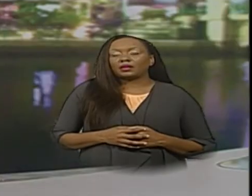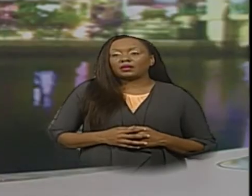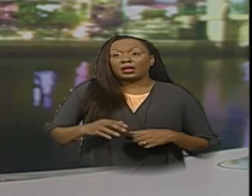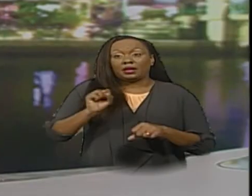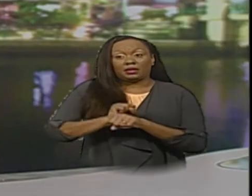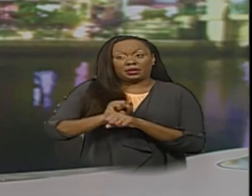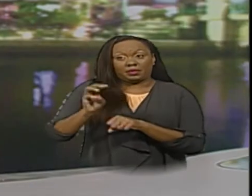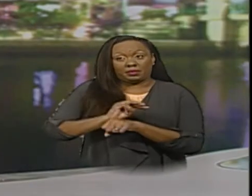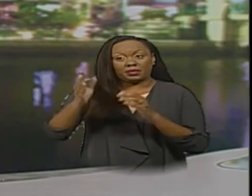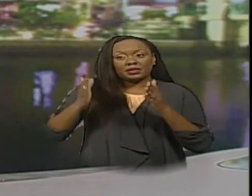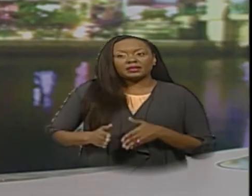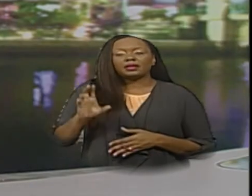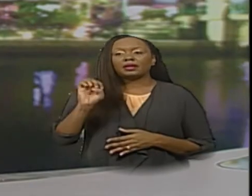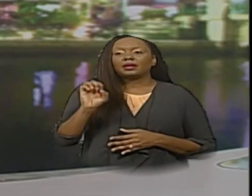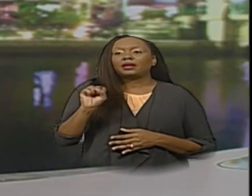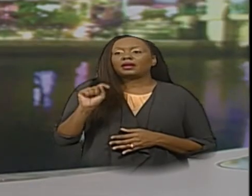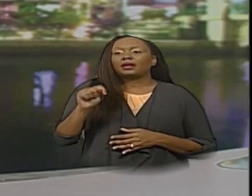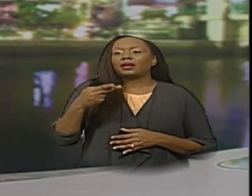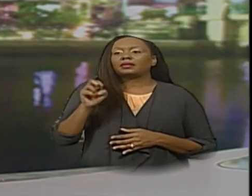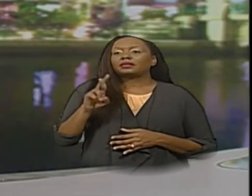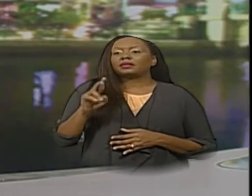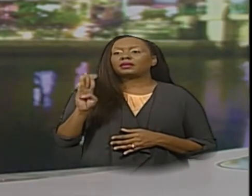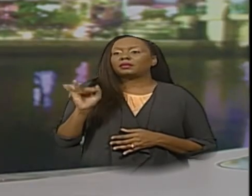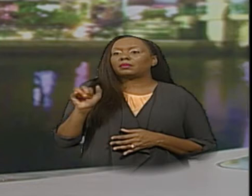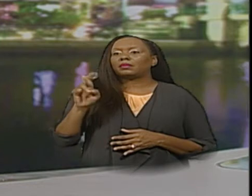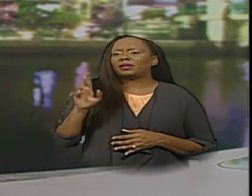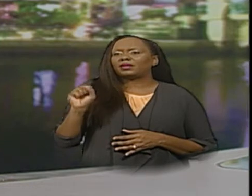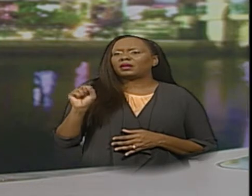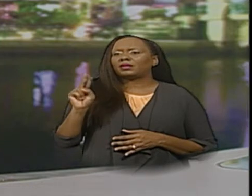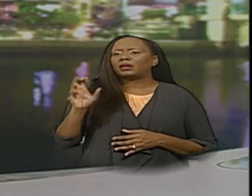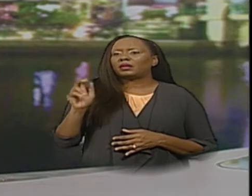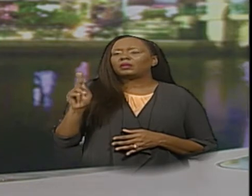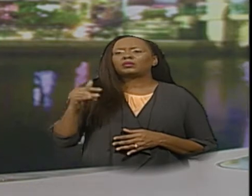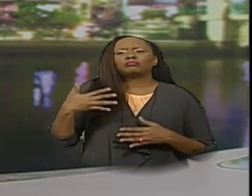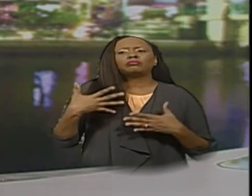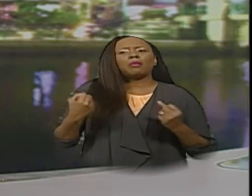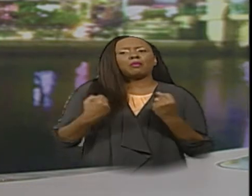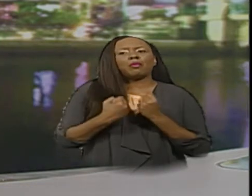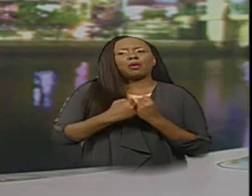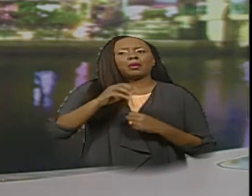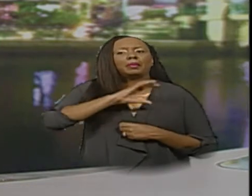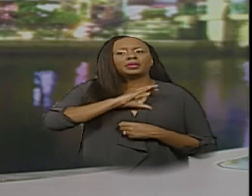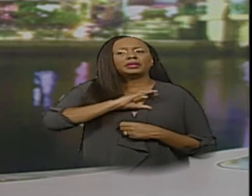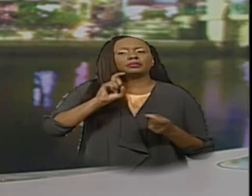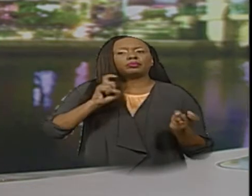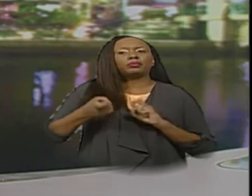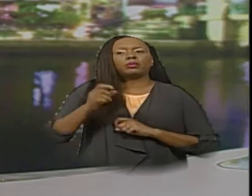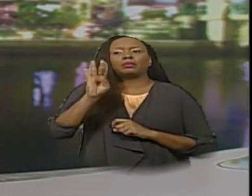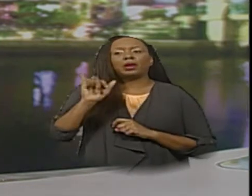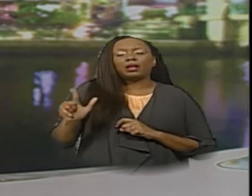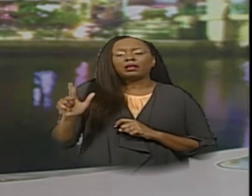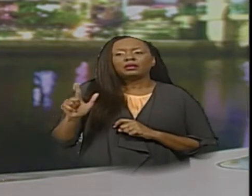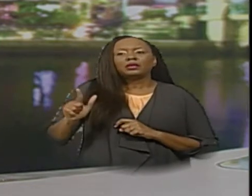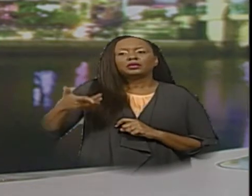Labour Minister Senator Dr. Esther Bayasuku has strongly supported the Police Amendment Bill. As she led off debate today in the